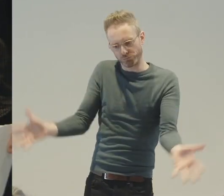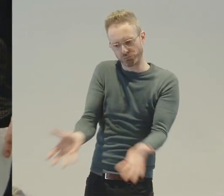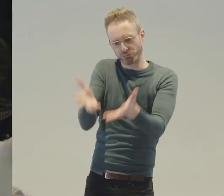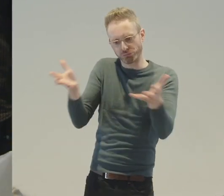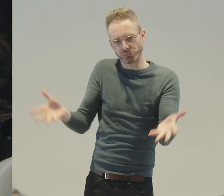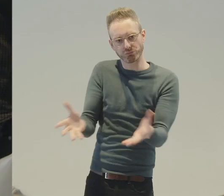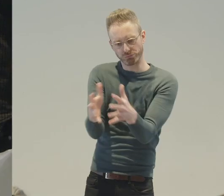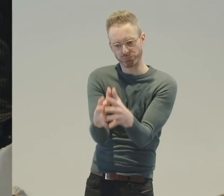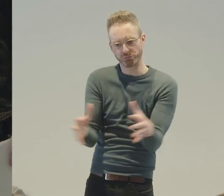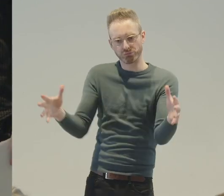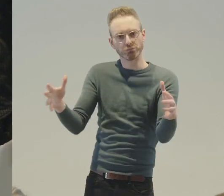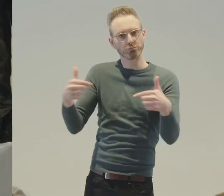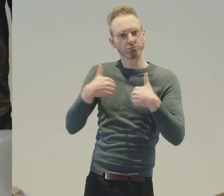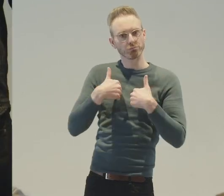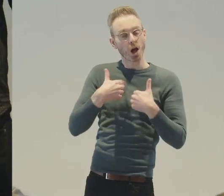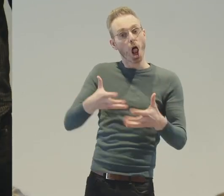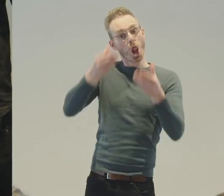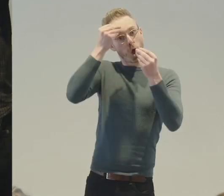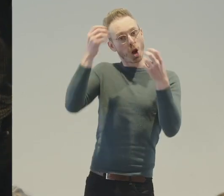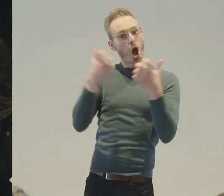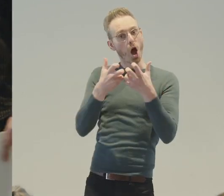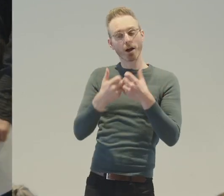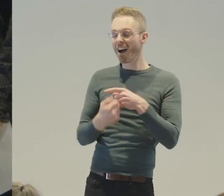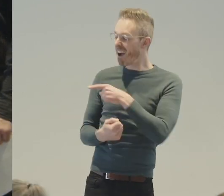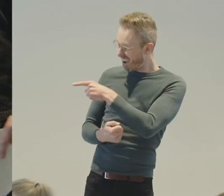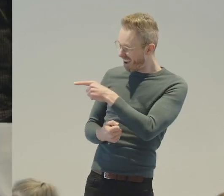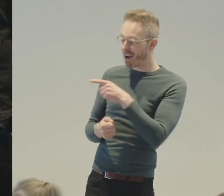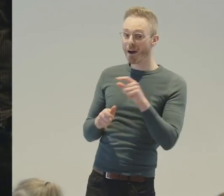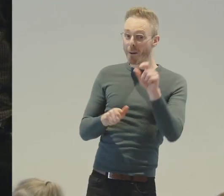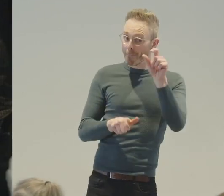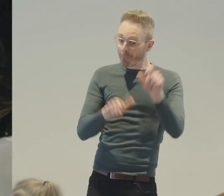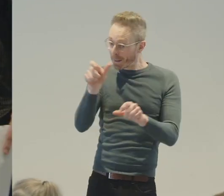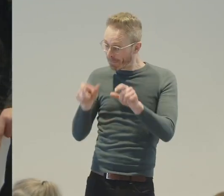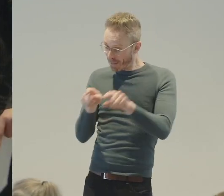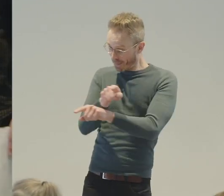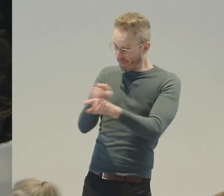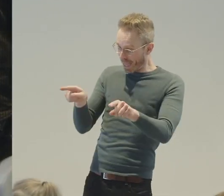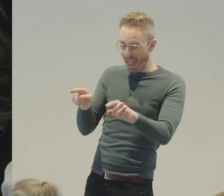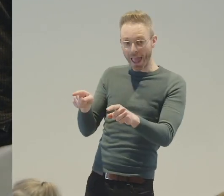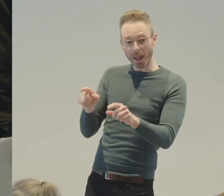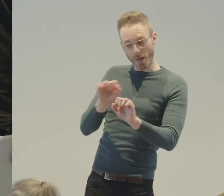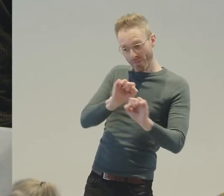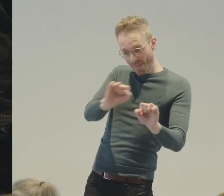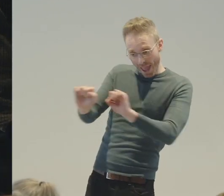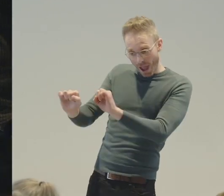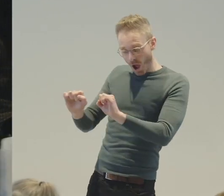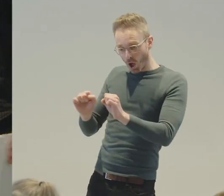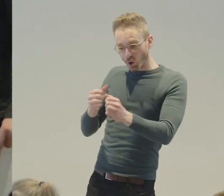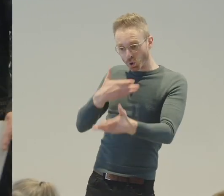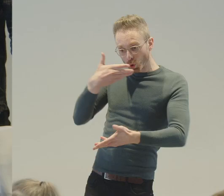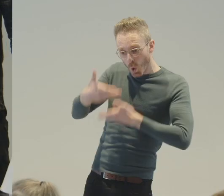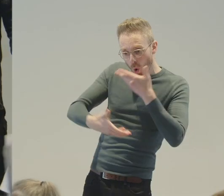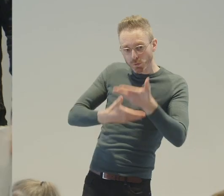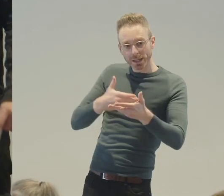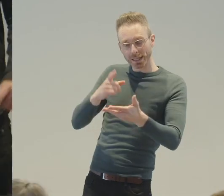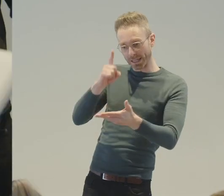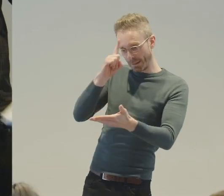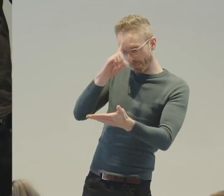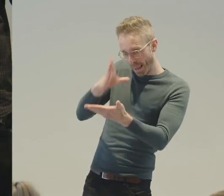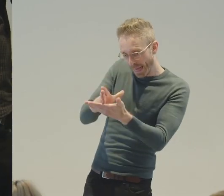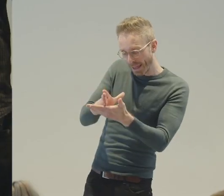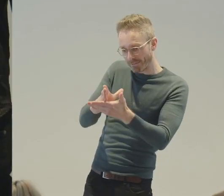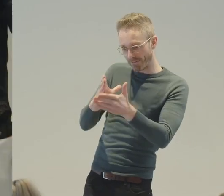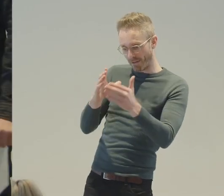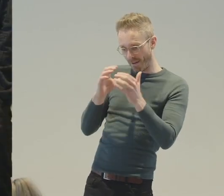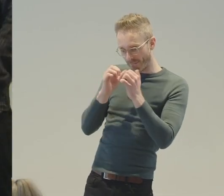to tell their own story about their own companies, about their own beliefs, their own values, things they want to change in their communities, within the